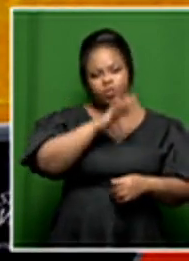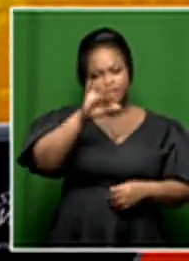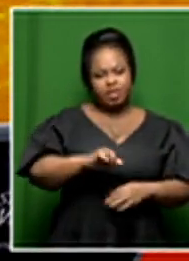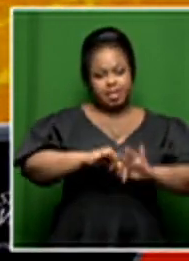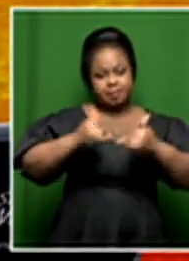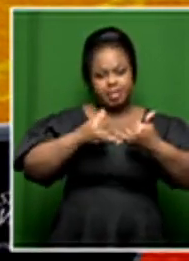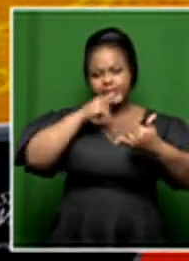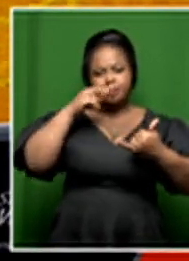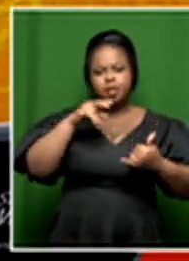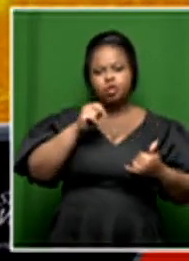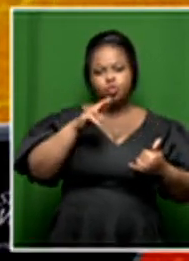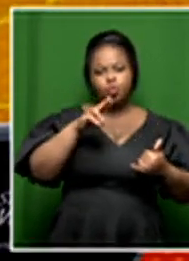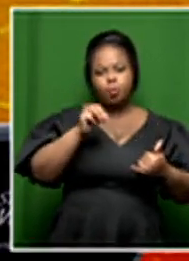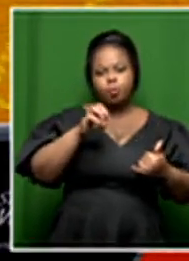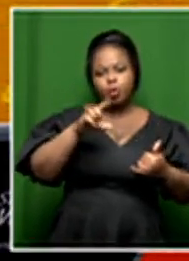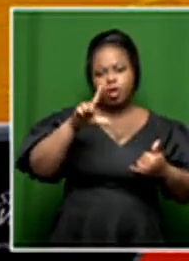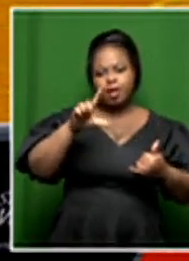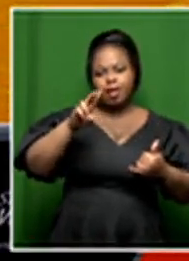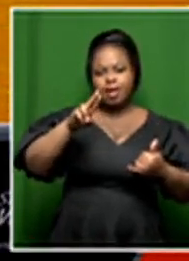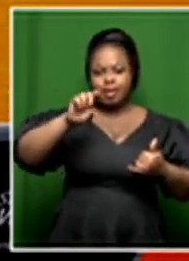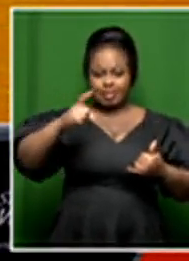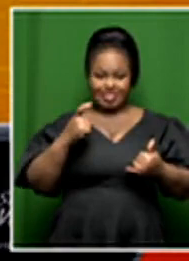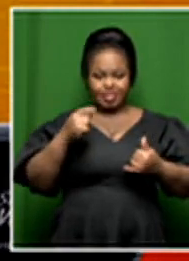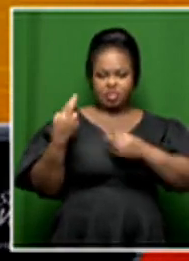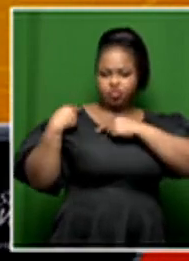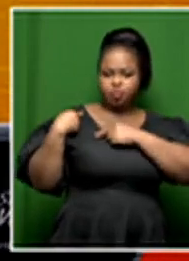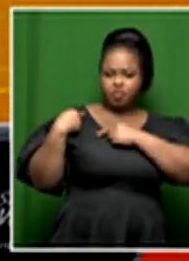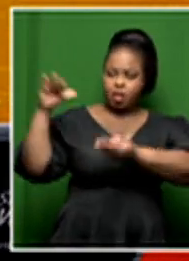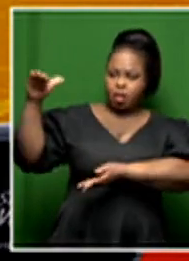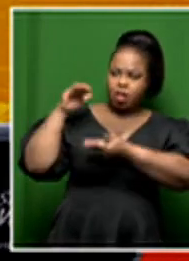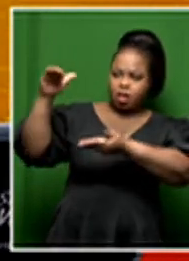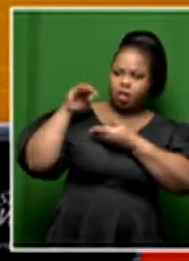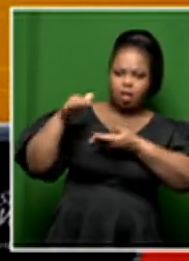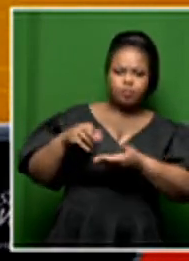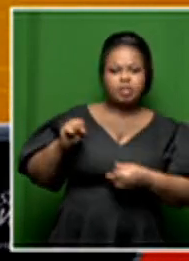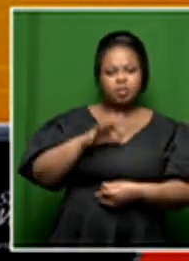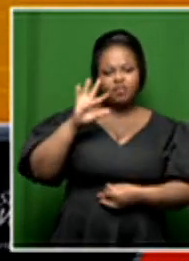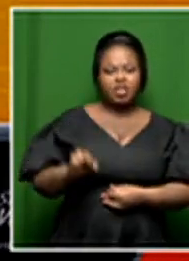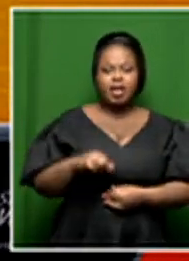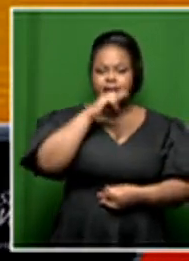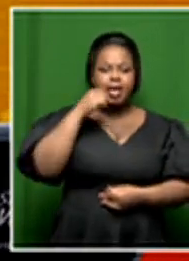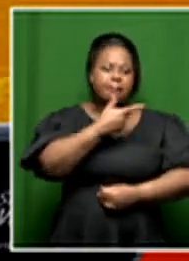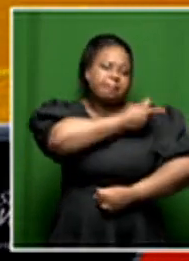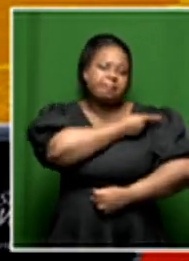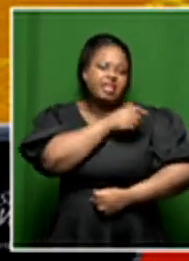African-based company Numolux, which is the company tasked with bringing Sinovac into the country